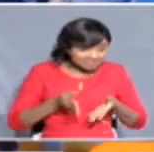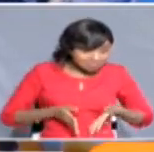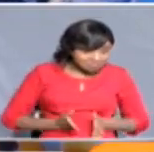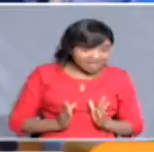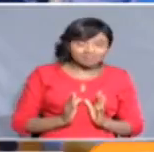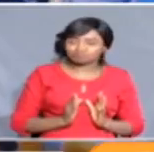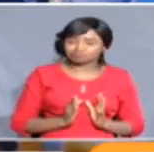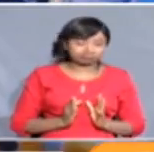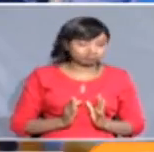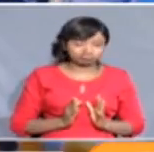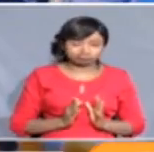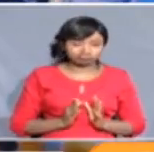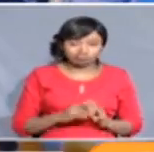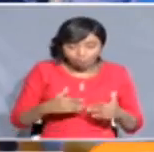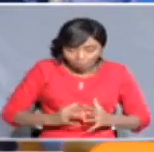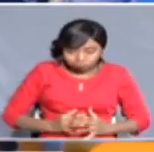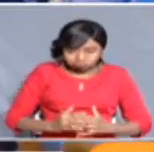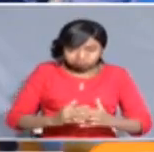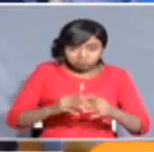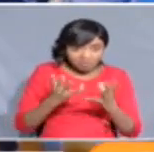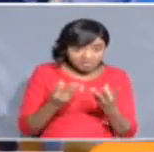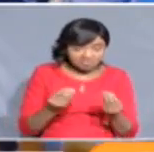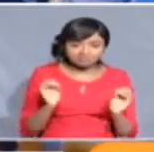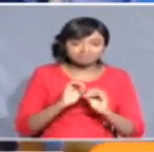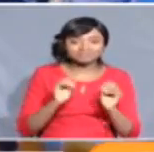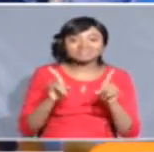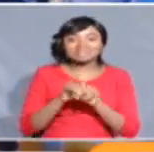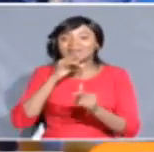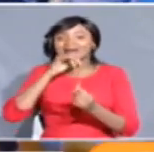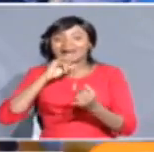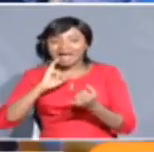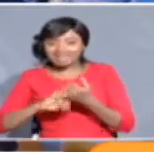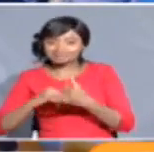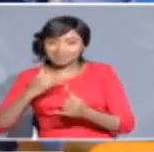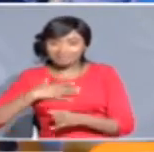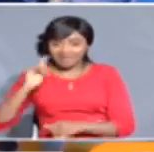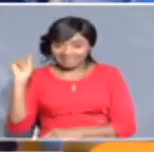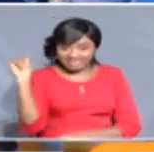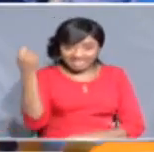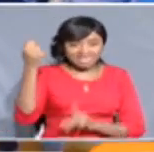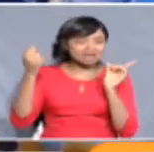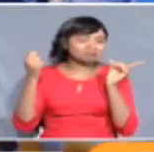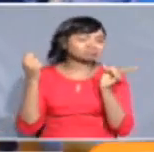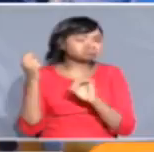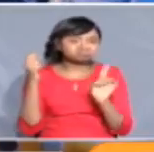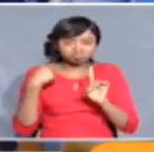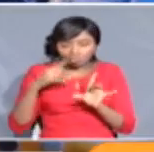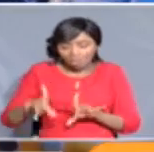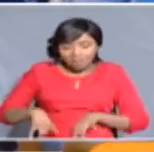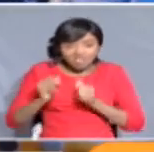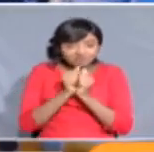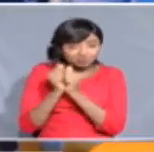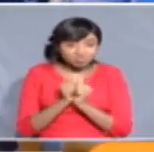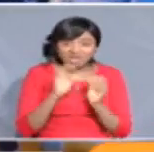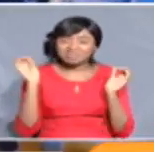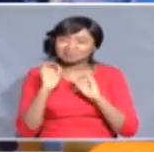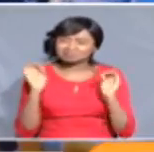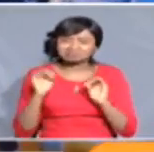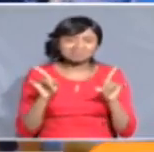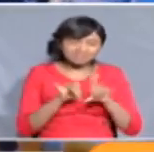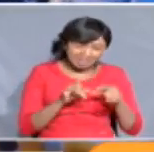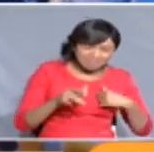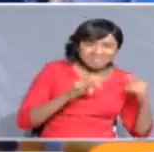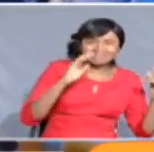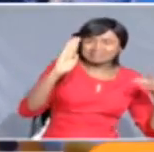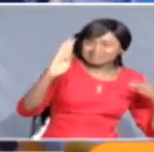also, my husband is not Kenyan, so we are not staying together. And then I was fairly very busy. So because of